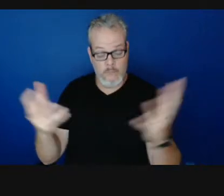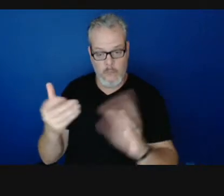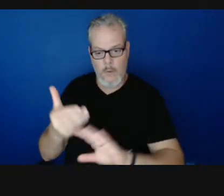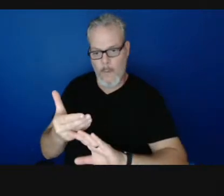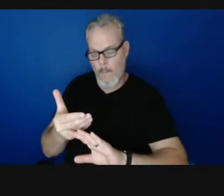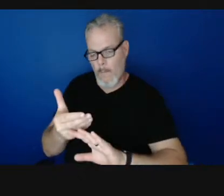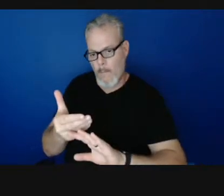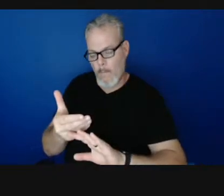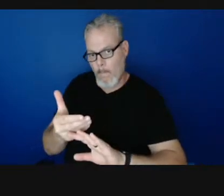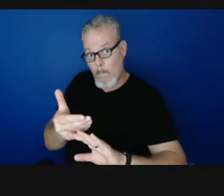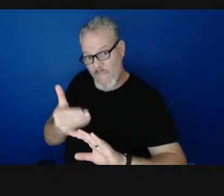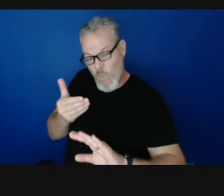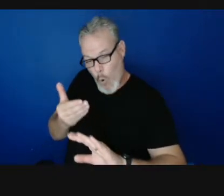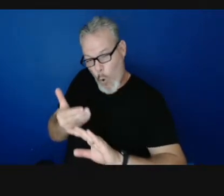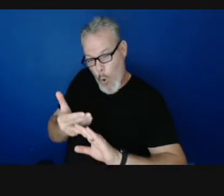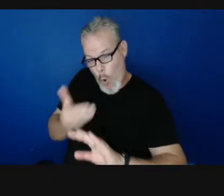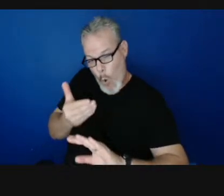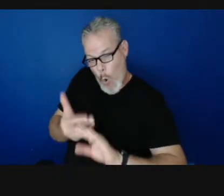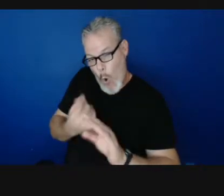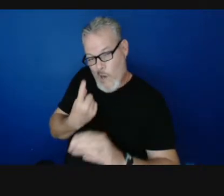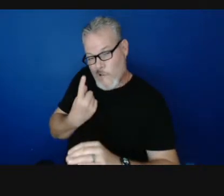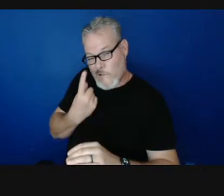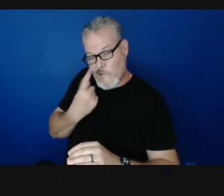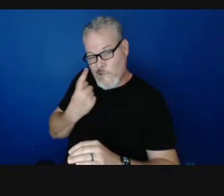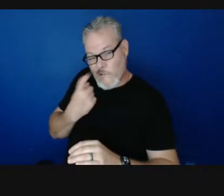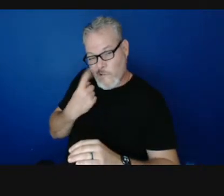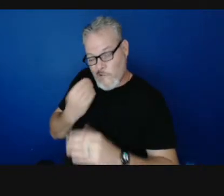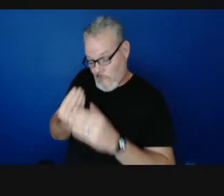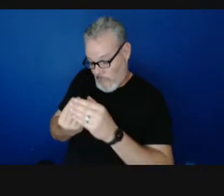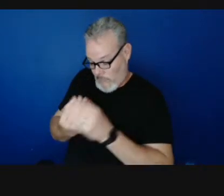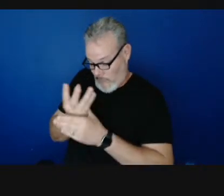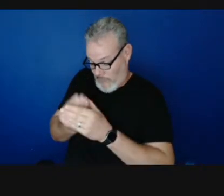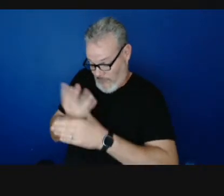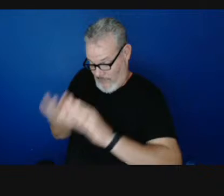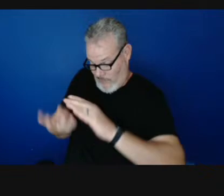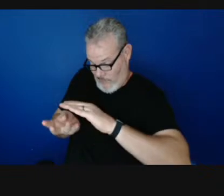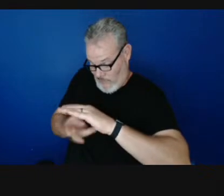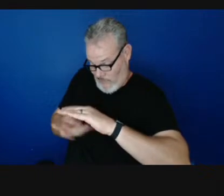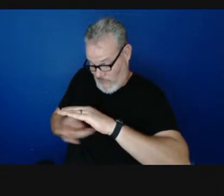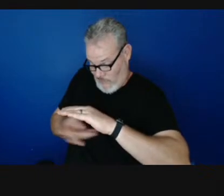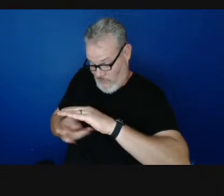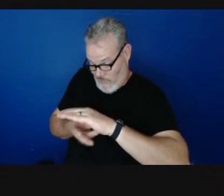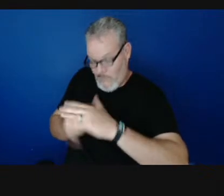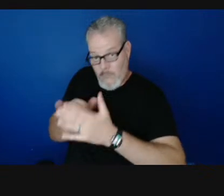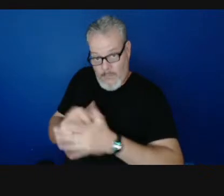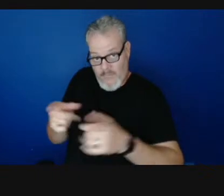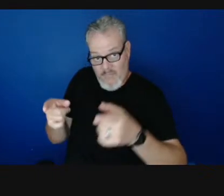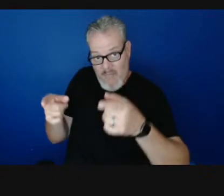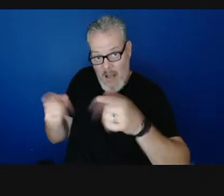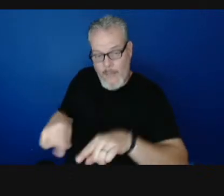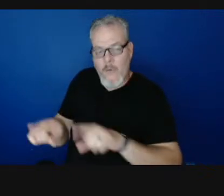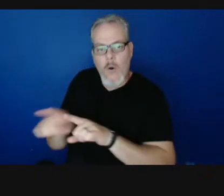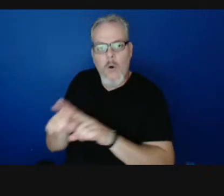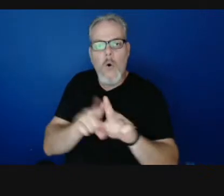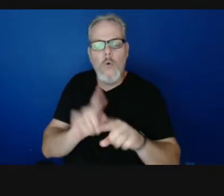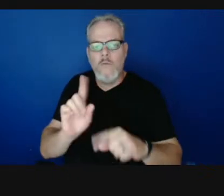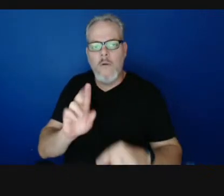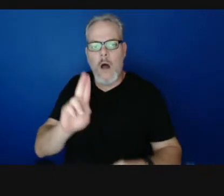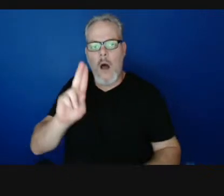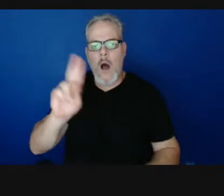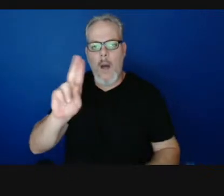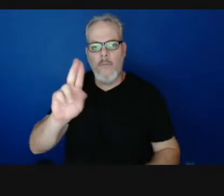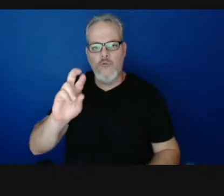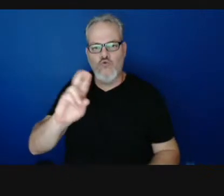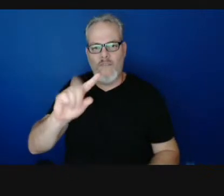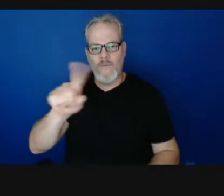recent Kīlauea summit eruptions and intrusions that we've been having, as well as the upper rift zone activity that we've had in the